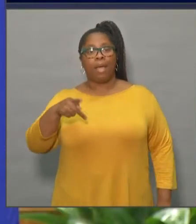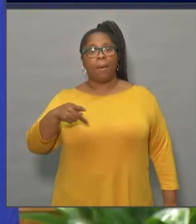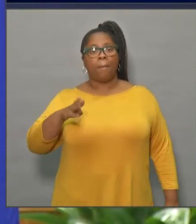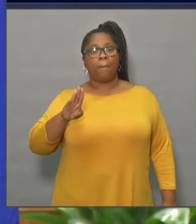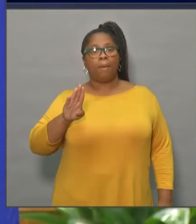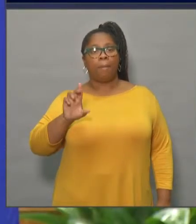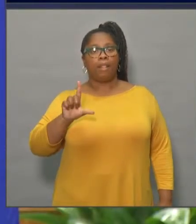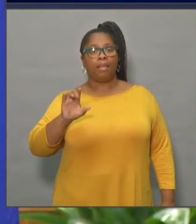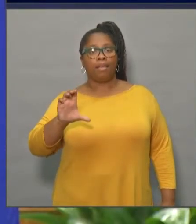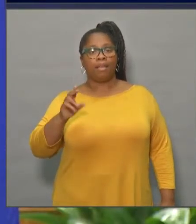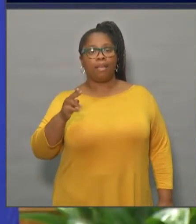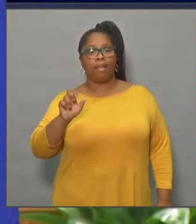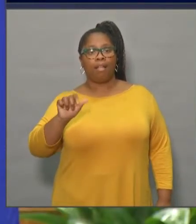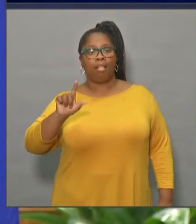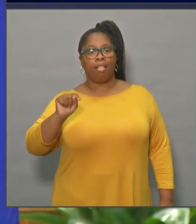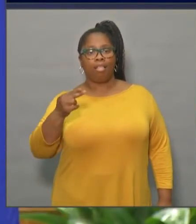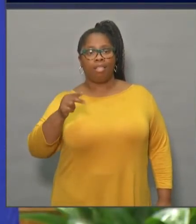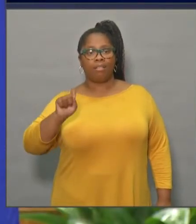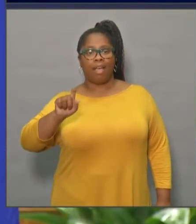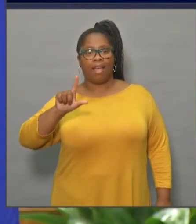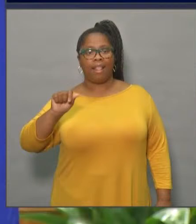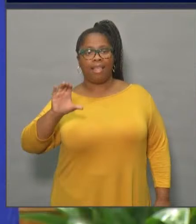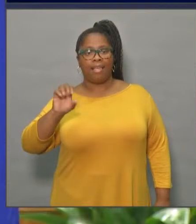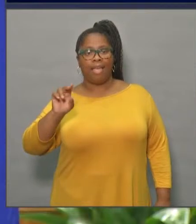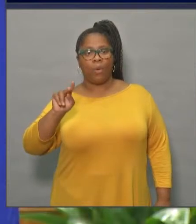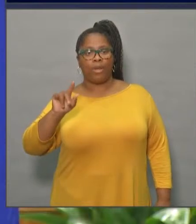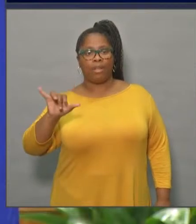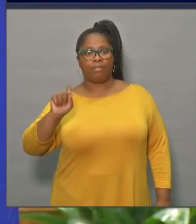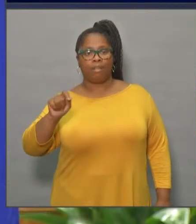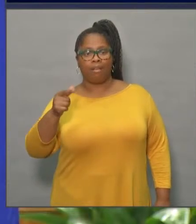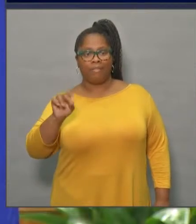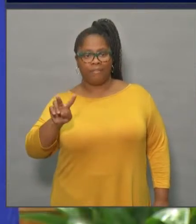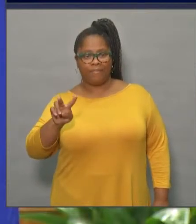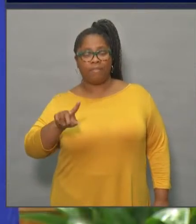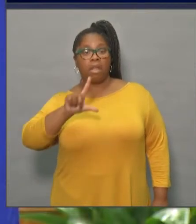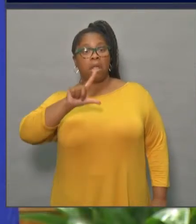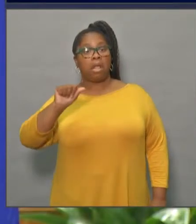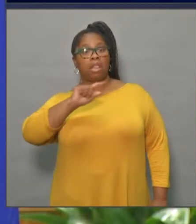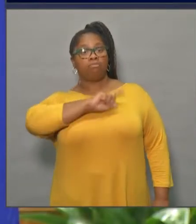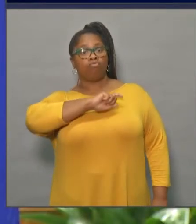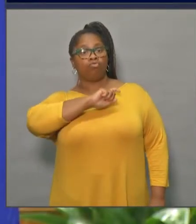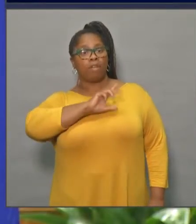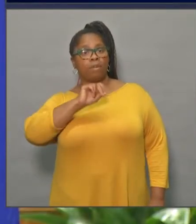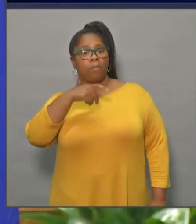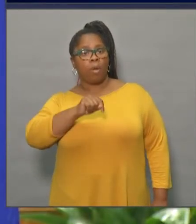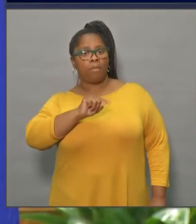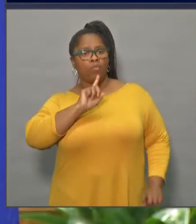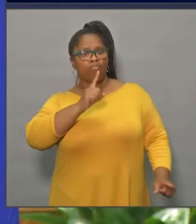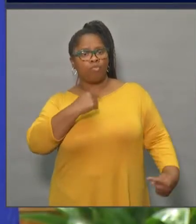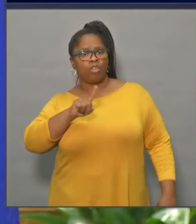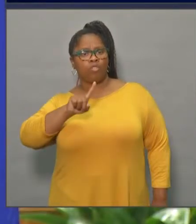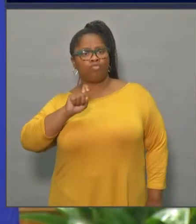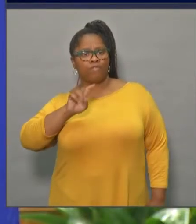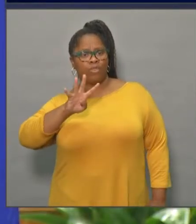publichealth.lacounty.gov. The LA County Sheriff's Department is reporting 149 positive cases among